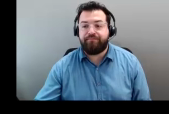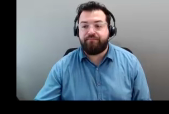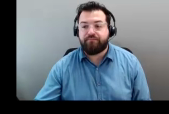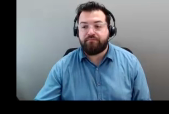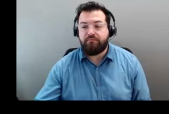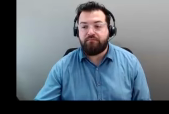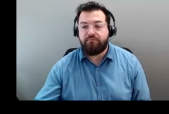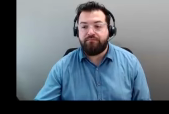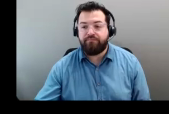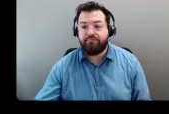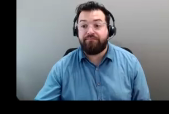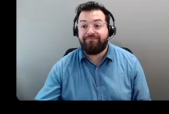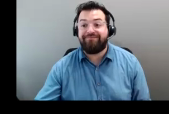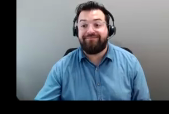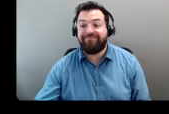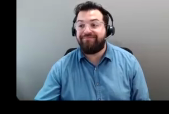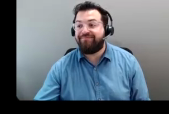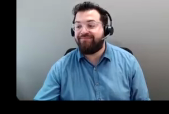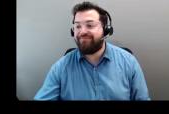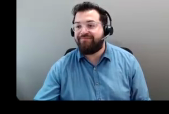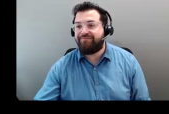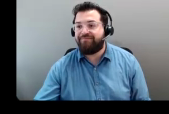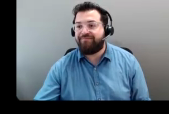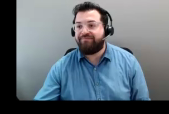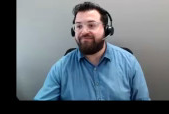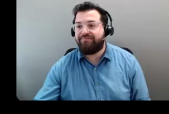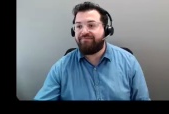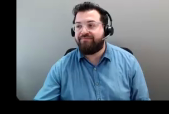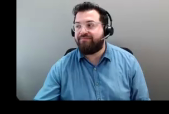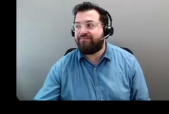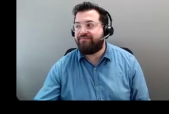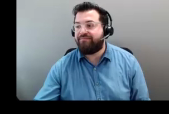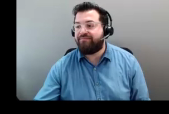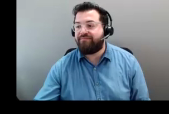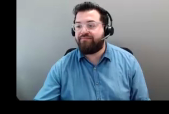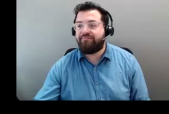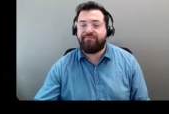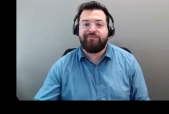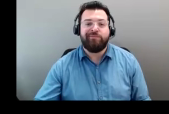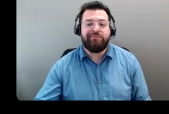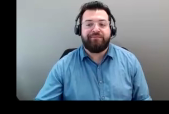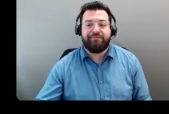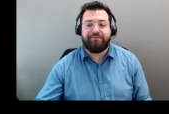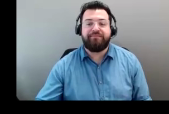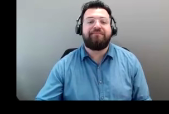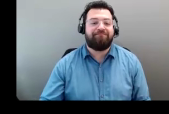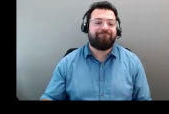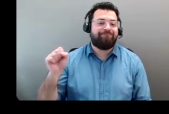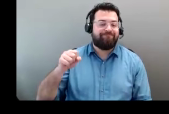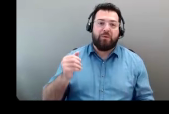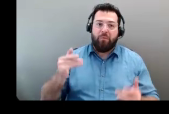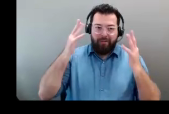Yeah, it's definitely overwhelming. I would definitely say that. And yeah, you'll hear in my presentation a little bit